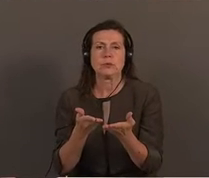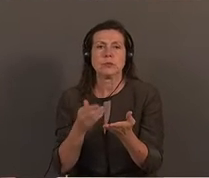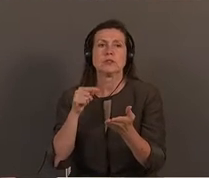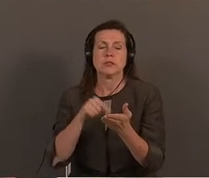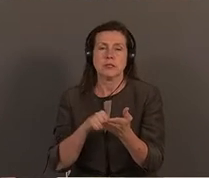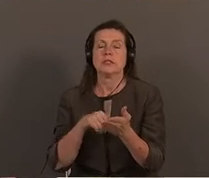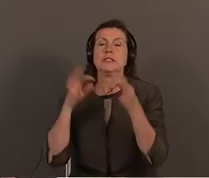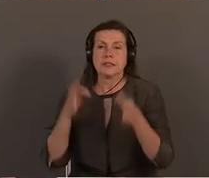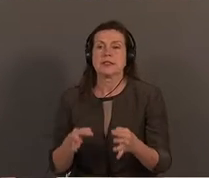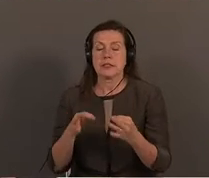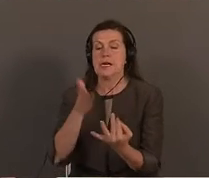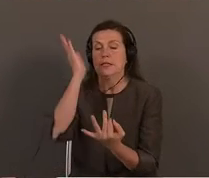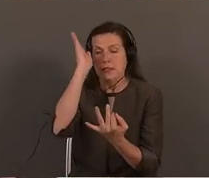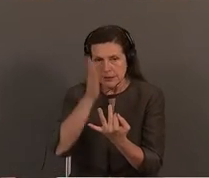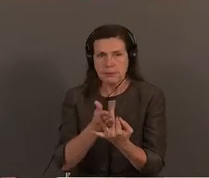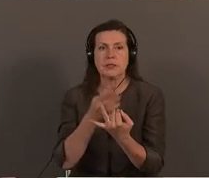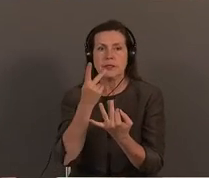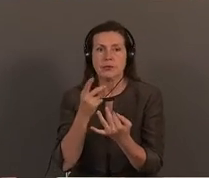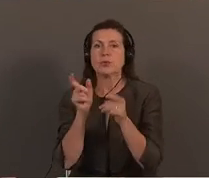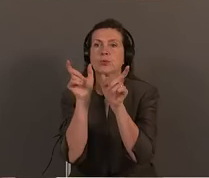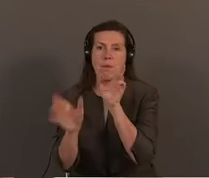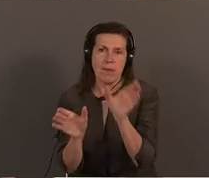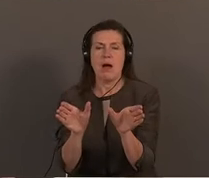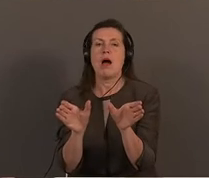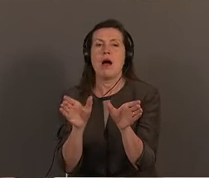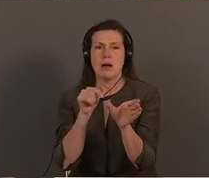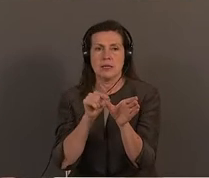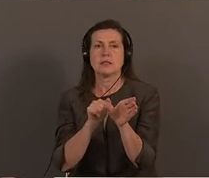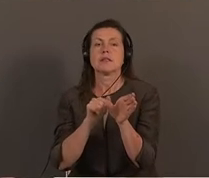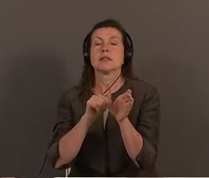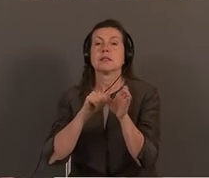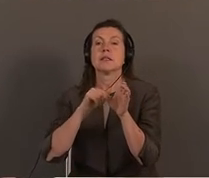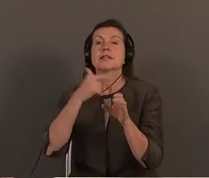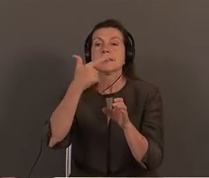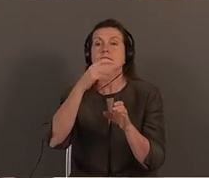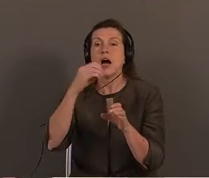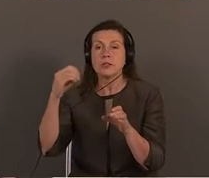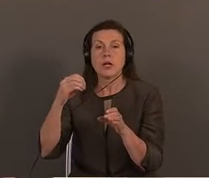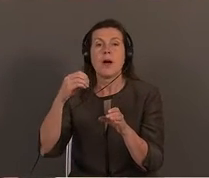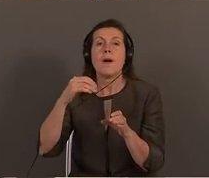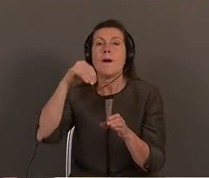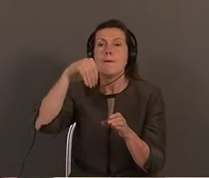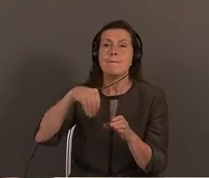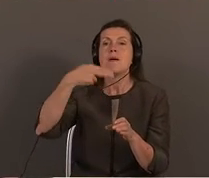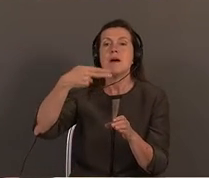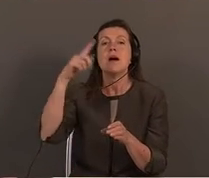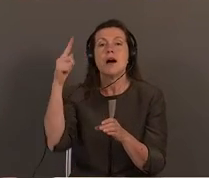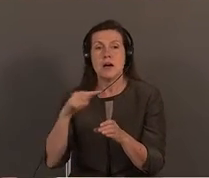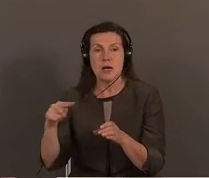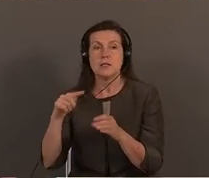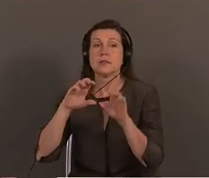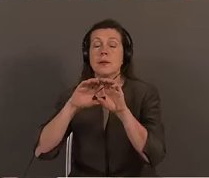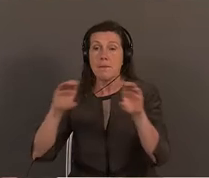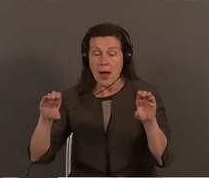parts of 700 megahertz band. Upper side will be up to telecom operators for